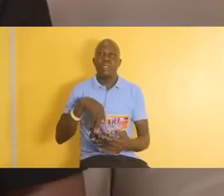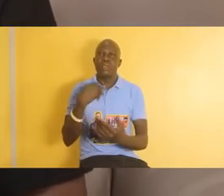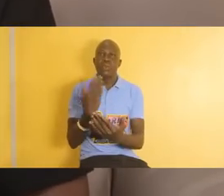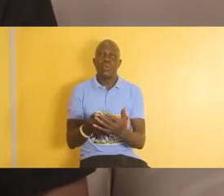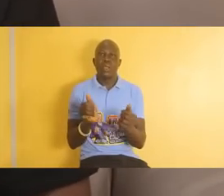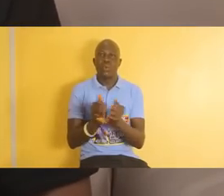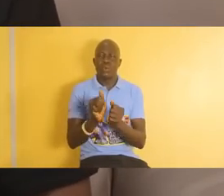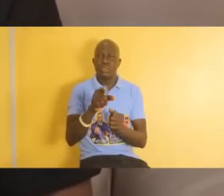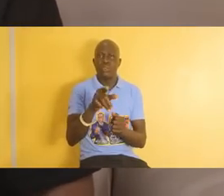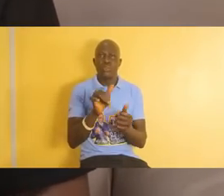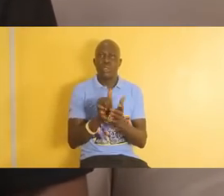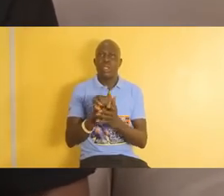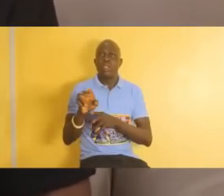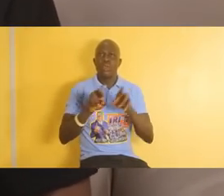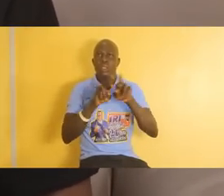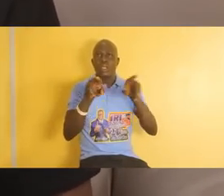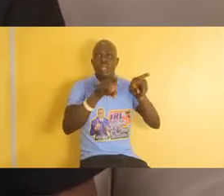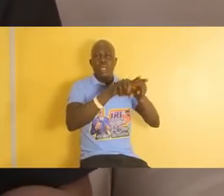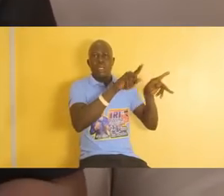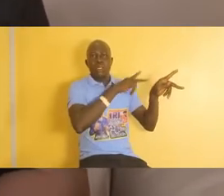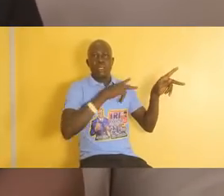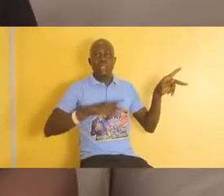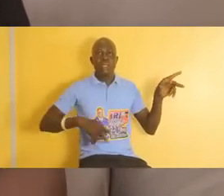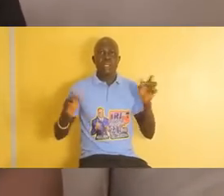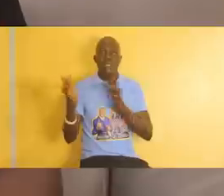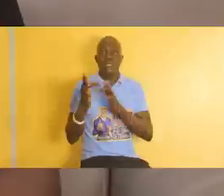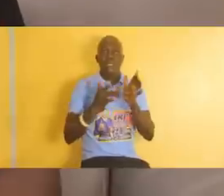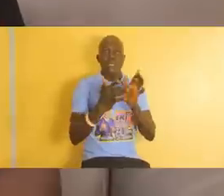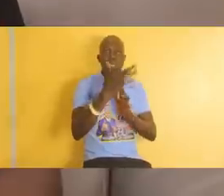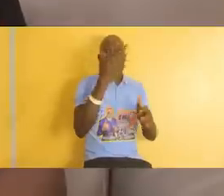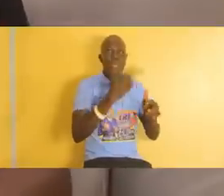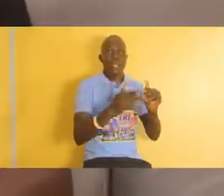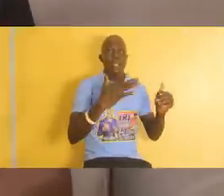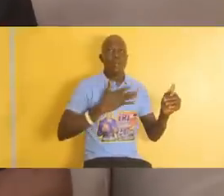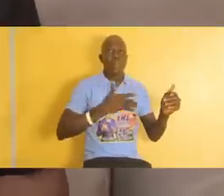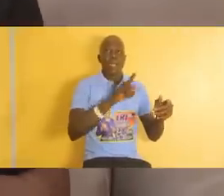dára fún ọ wà á ṣe bí ọba yéésù olúwa wa